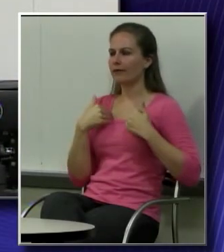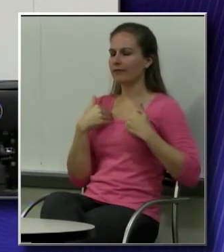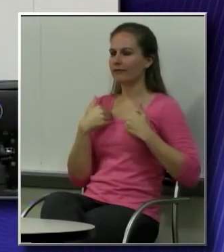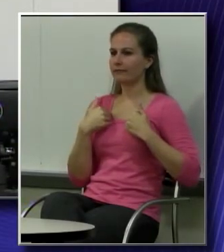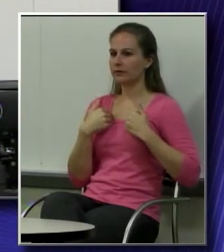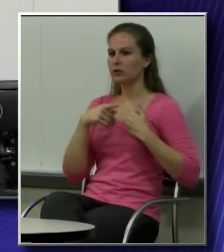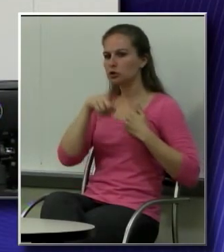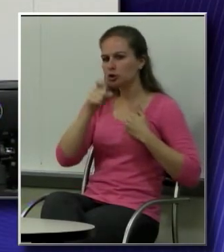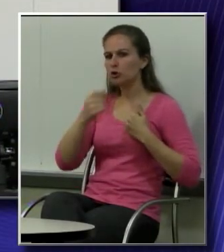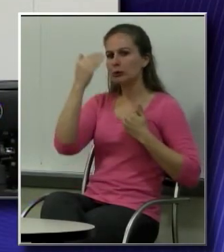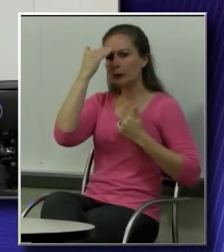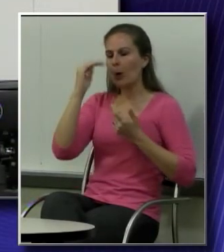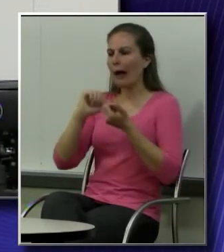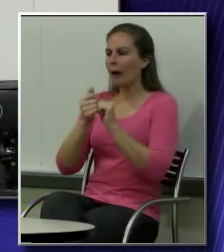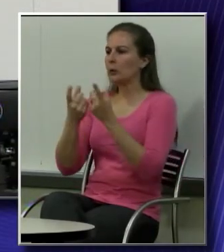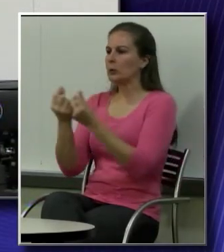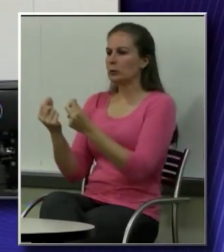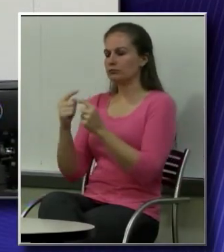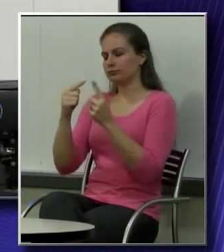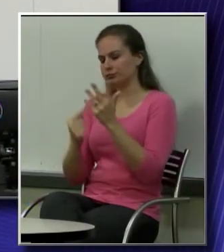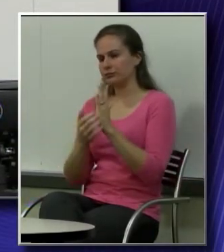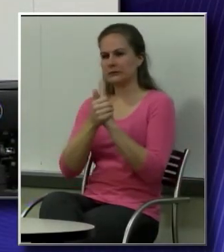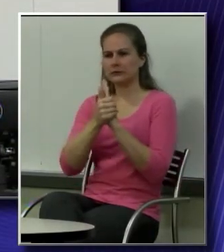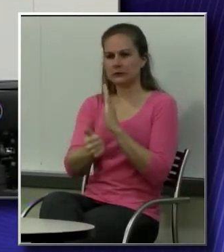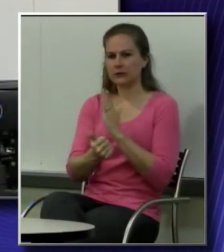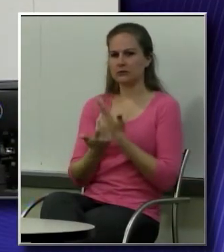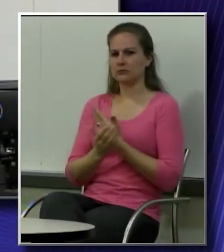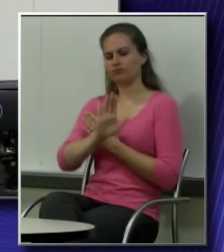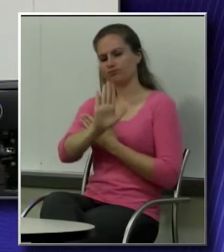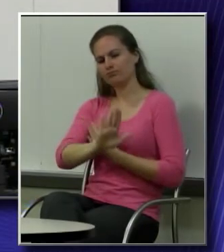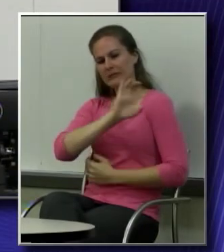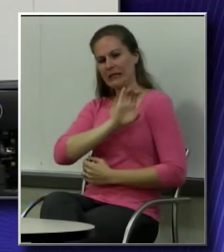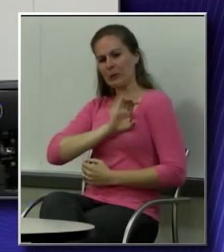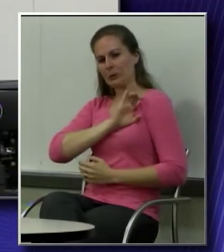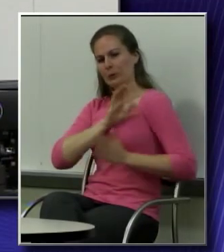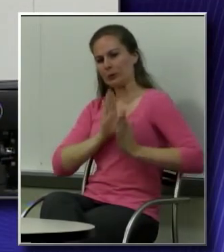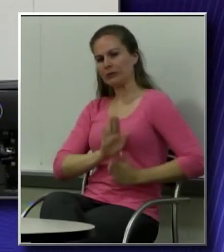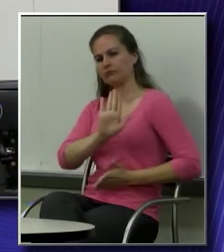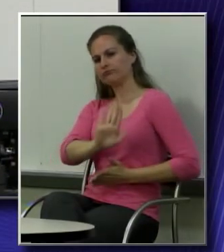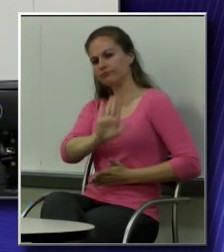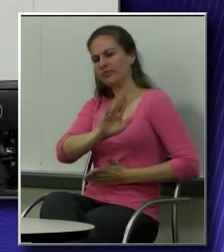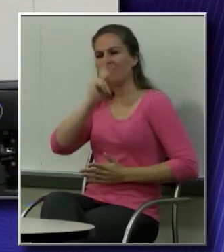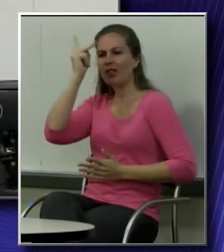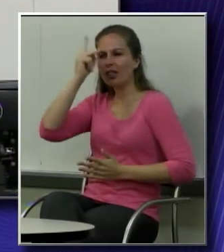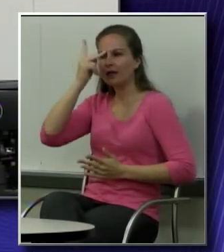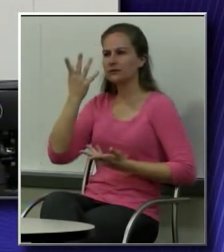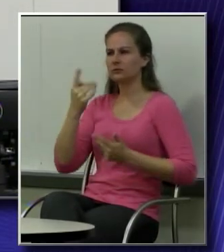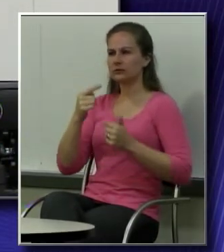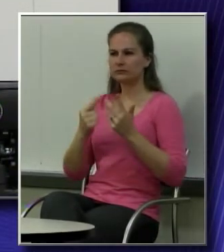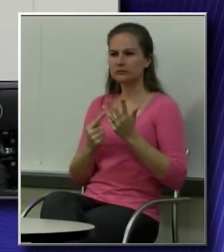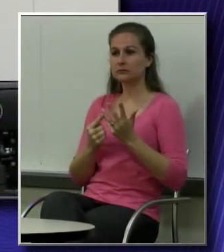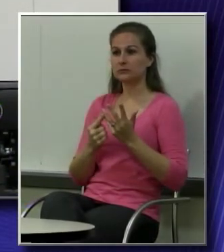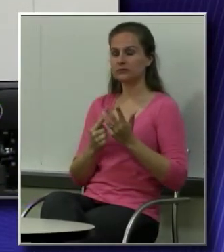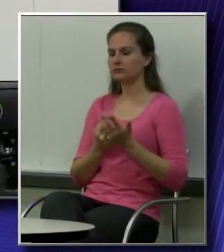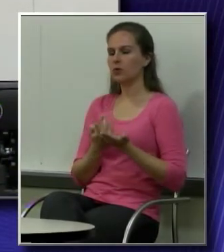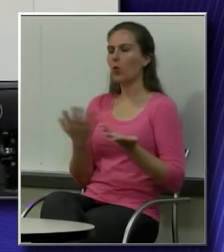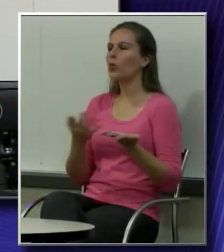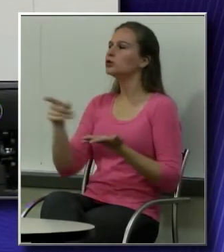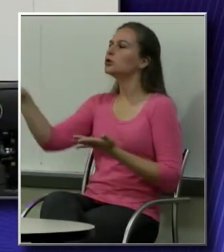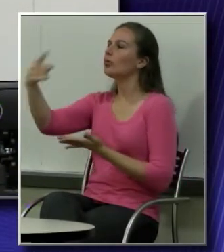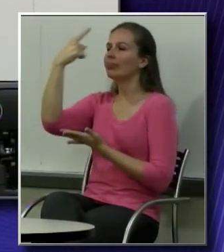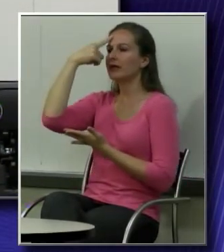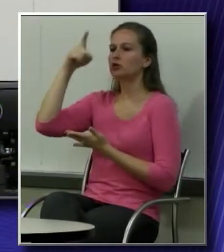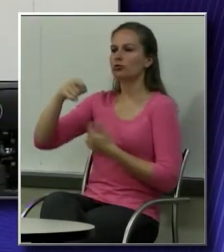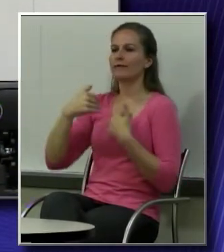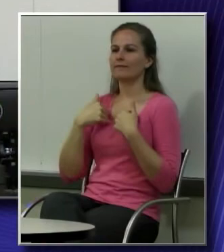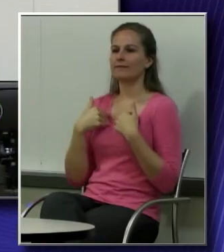demonstrate, the characteristics they possess, and the philosophies that they hold. To